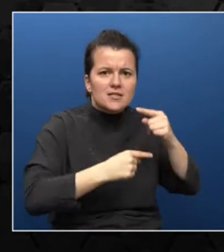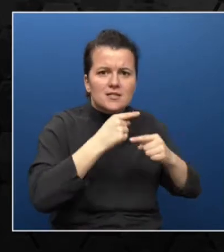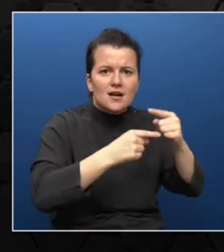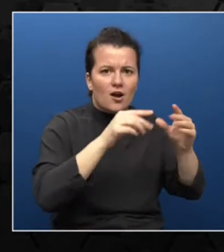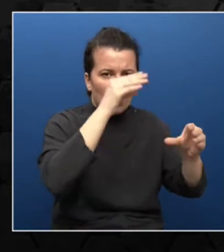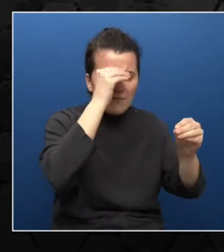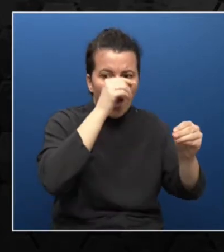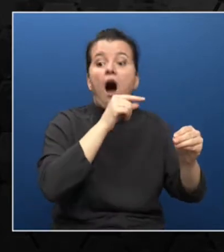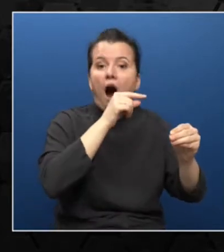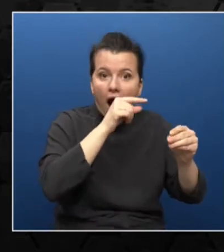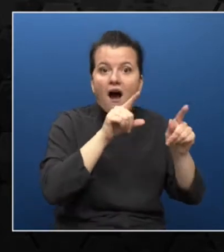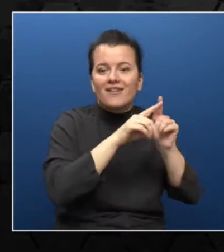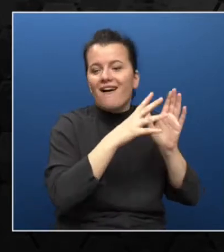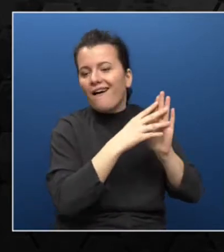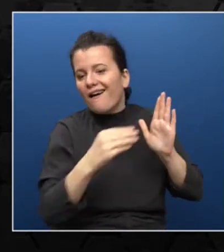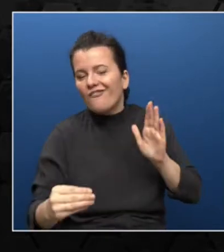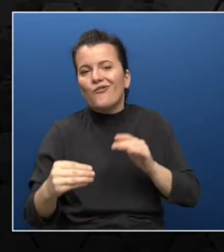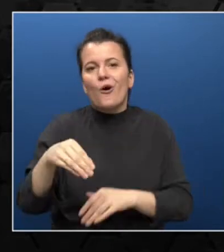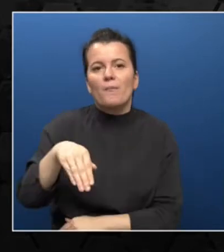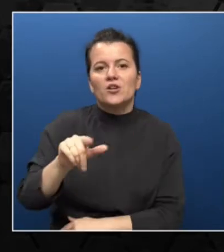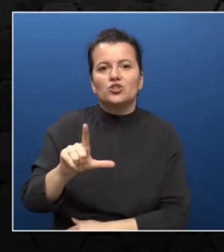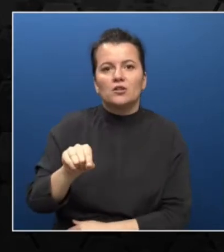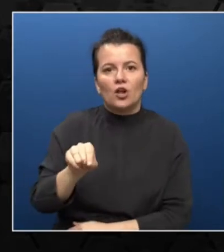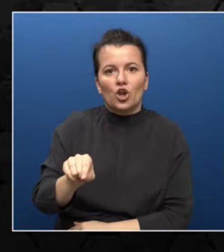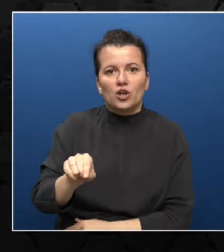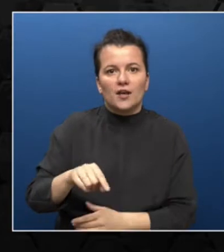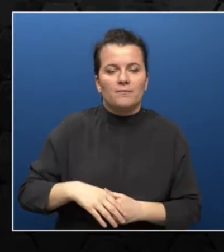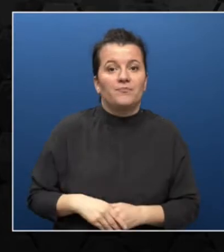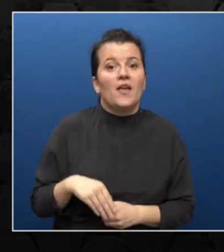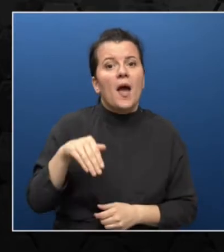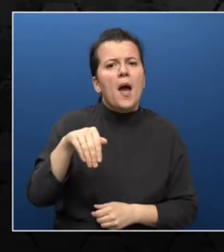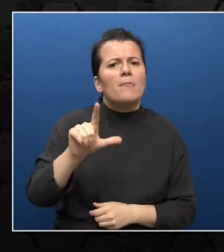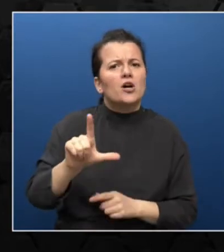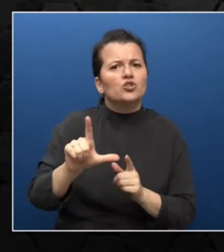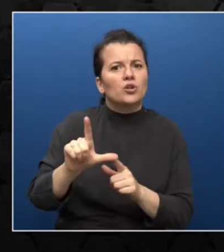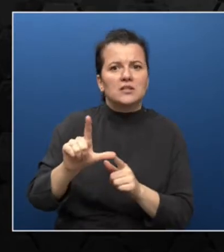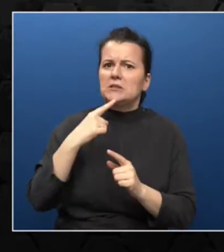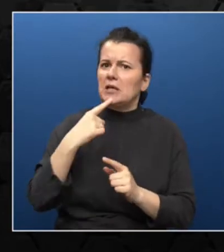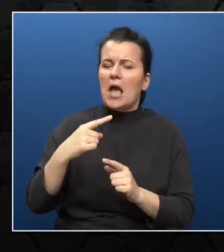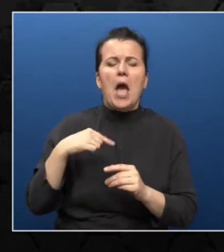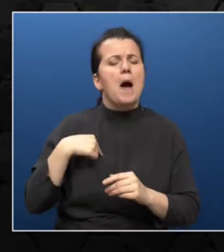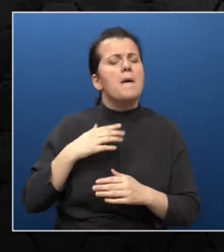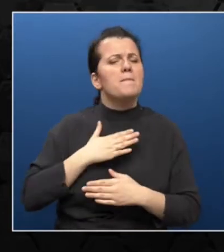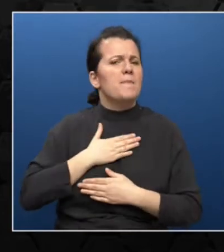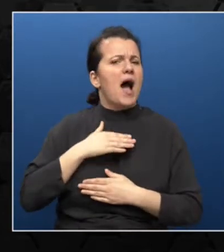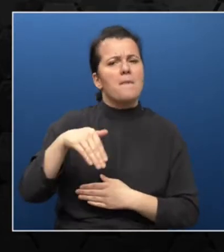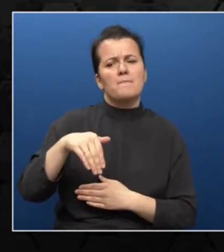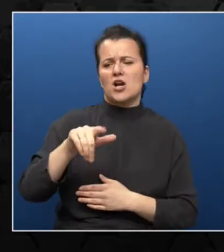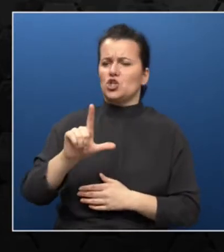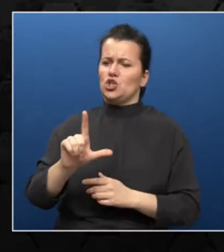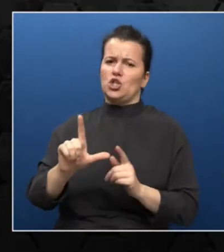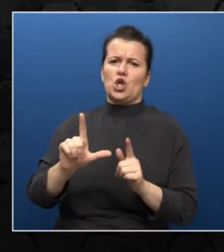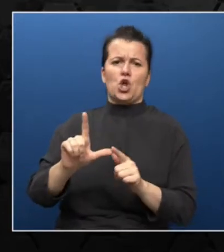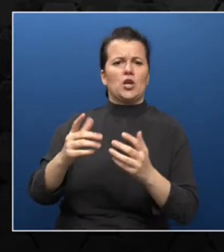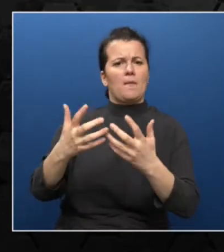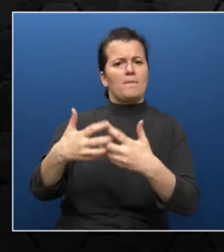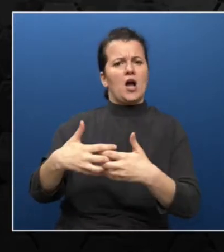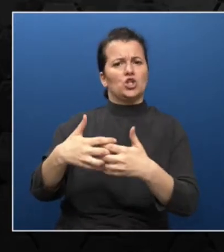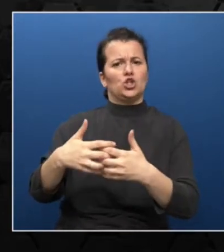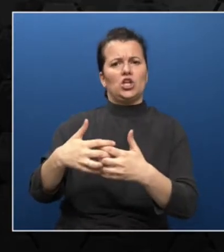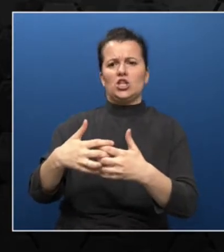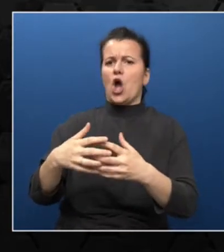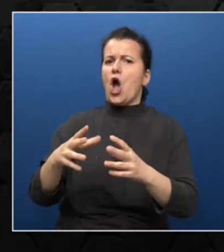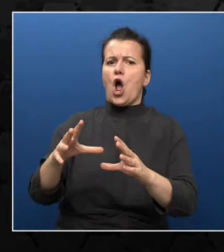machine learning. You might have heard about things like my machine learning model is training. These buzzwords you might have heard about. You might have also heard about